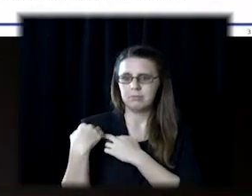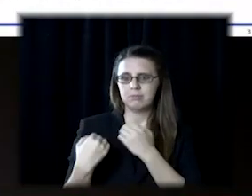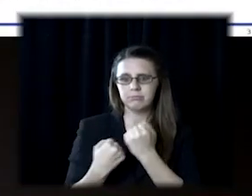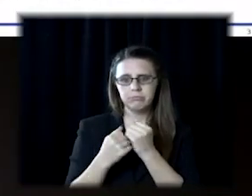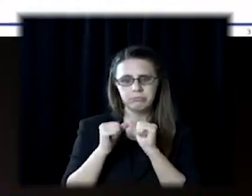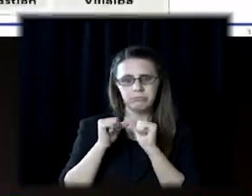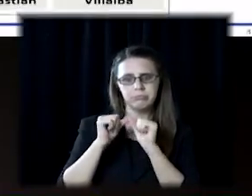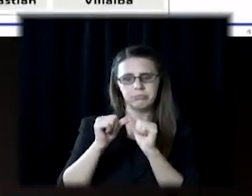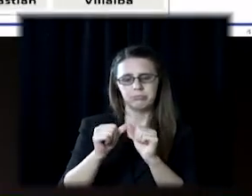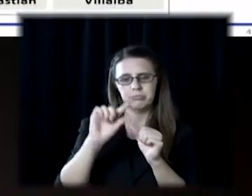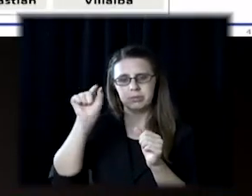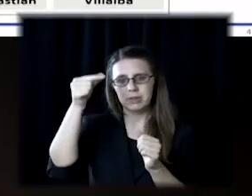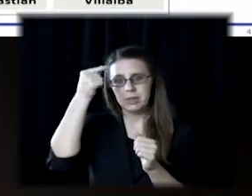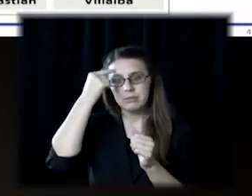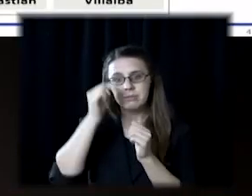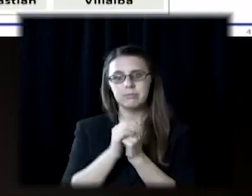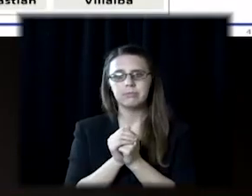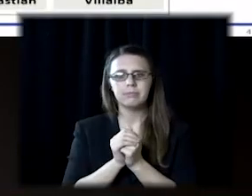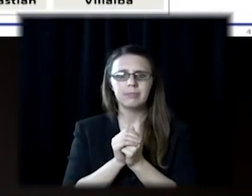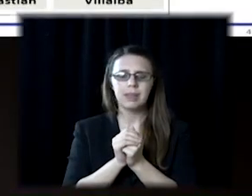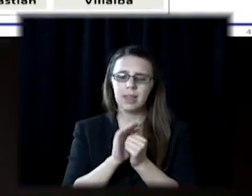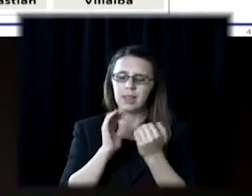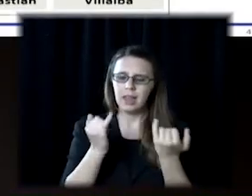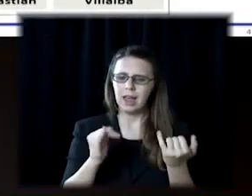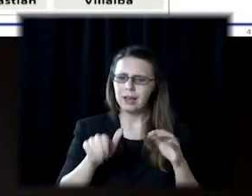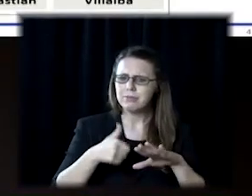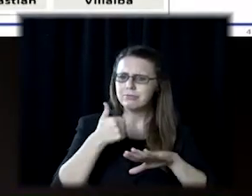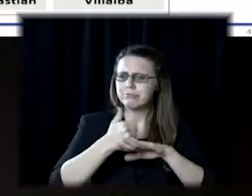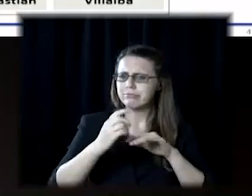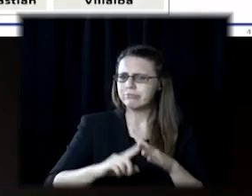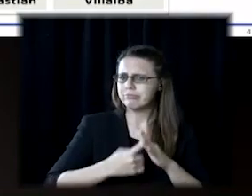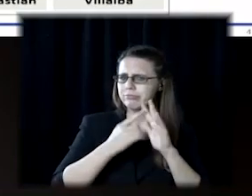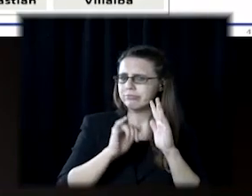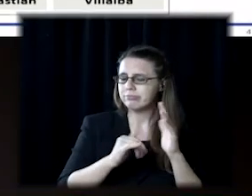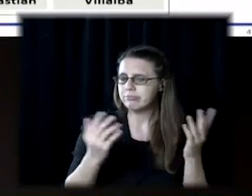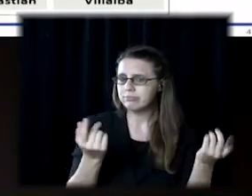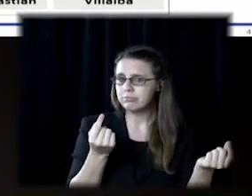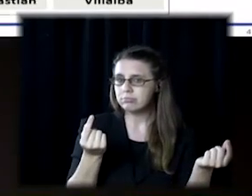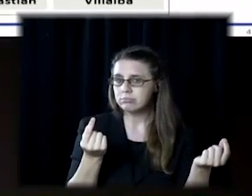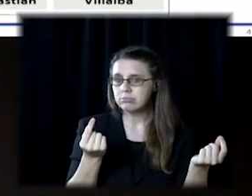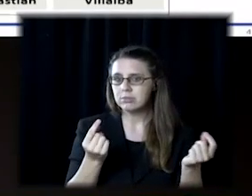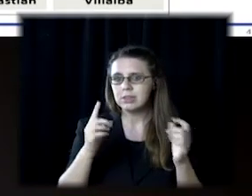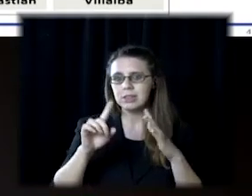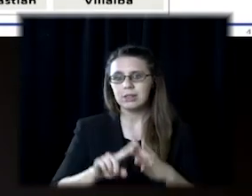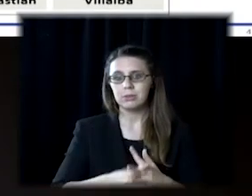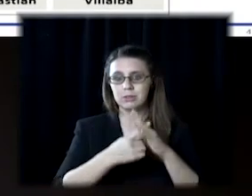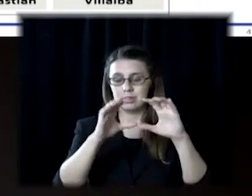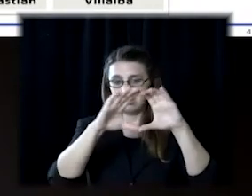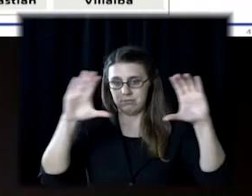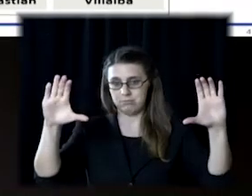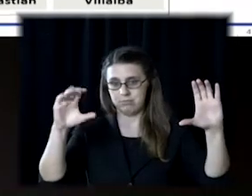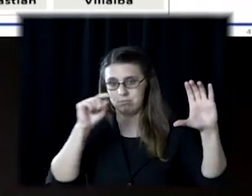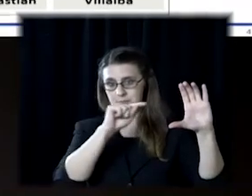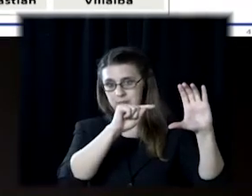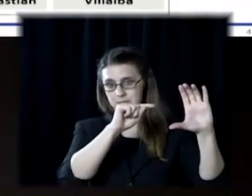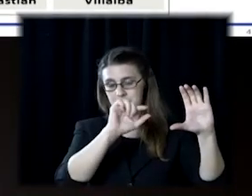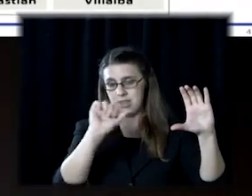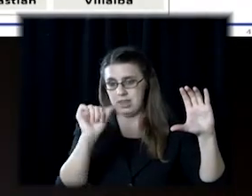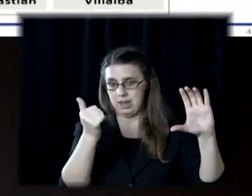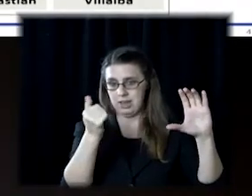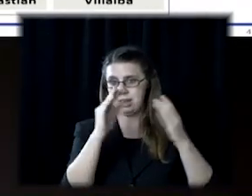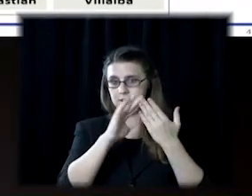As to the practical implementation of this initiative, on the next slide, you will see we've decided to commence with the above-mentioned group of 10